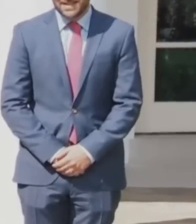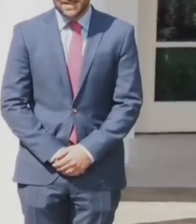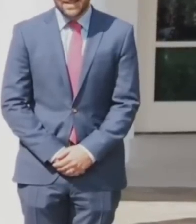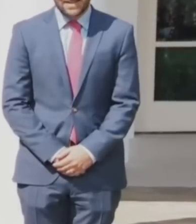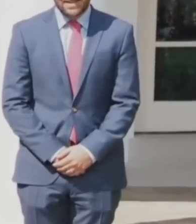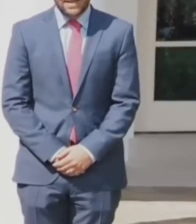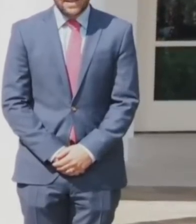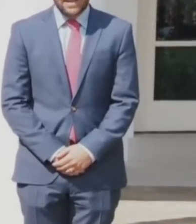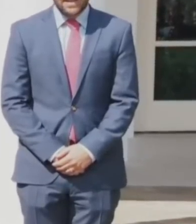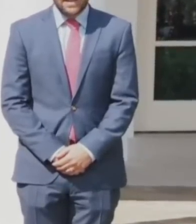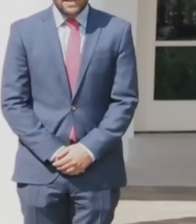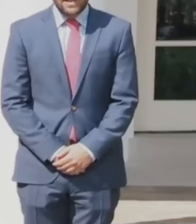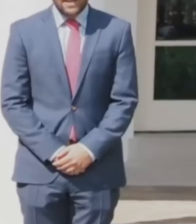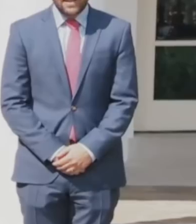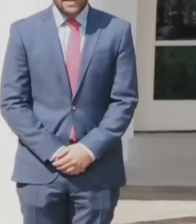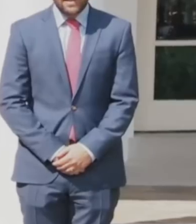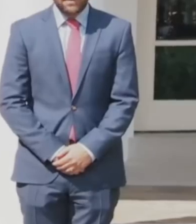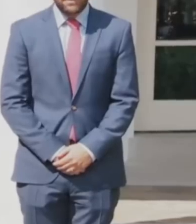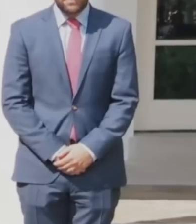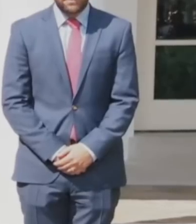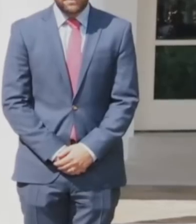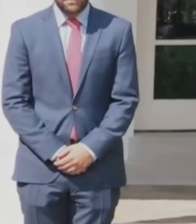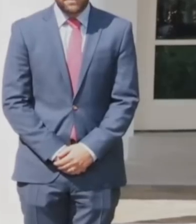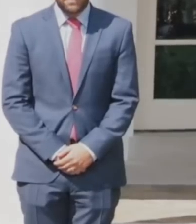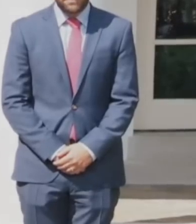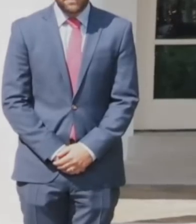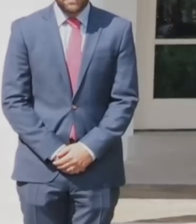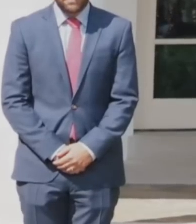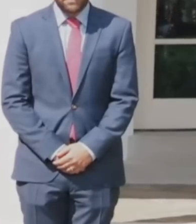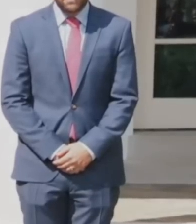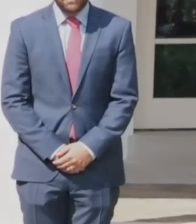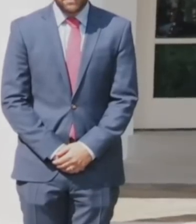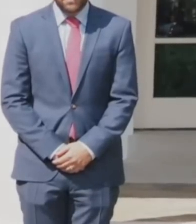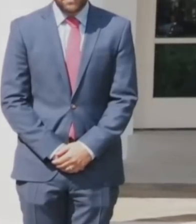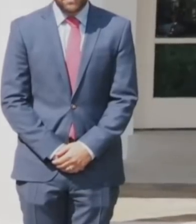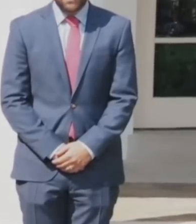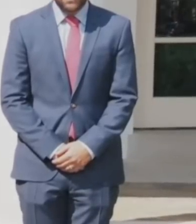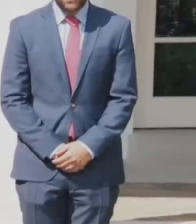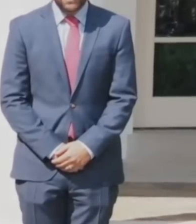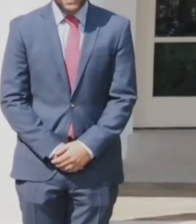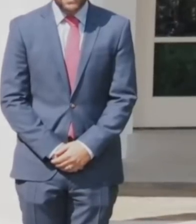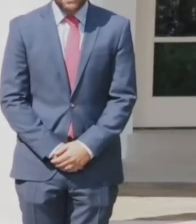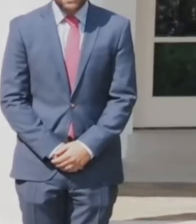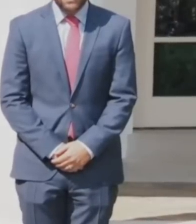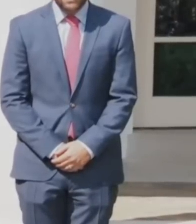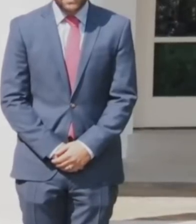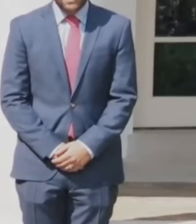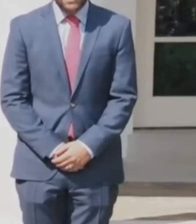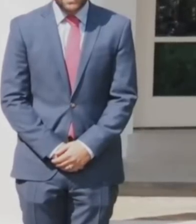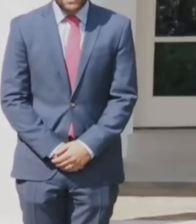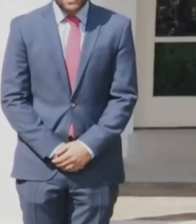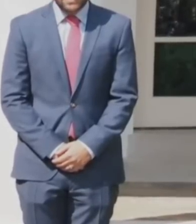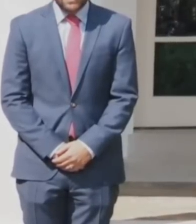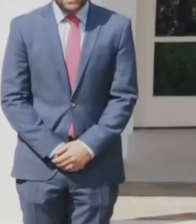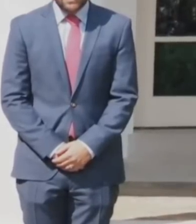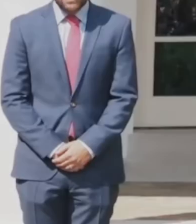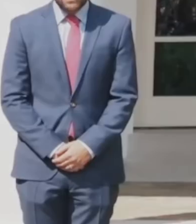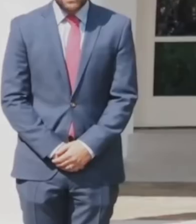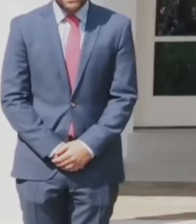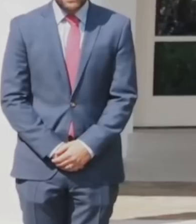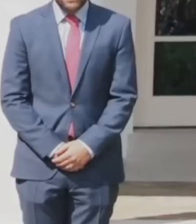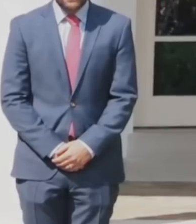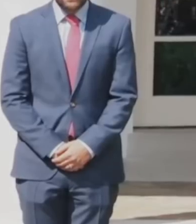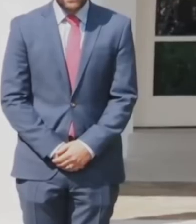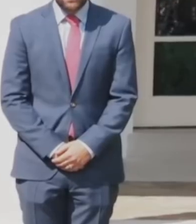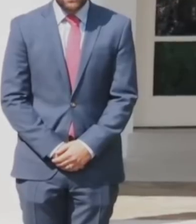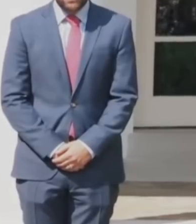people that are lining next to him. And it seems like Pink Tie, with the suit that actually fits, is giving off the most